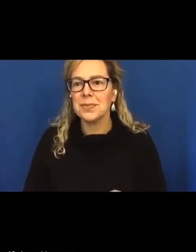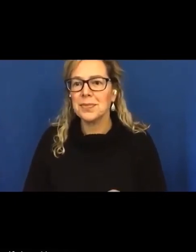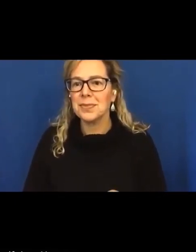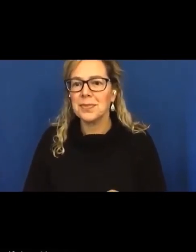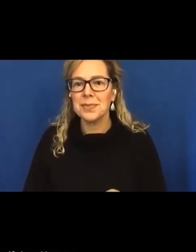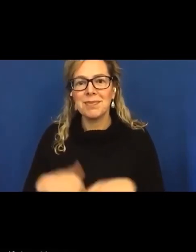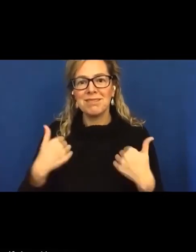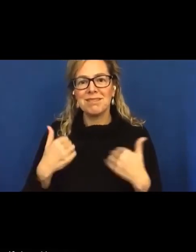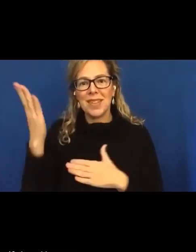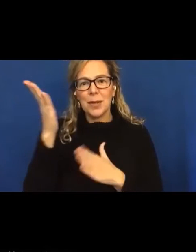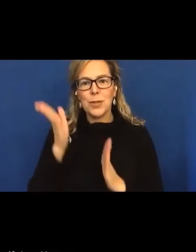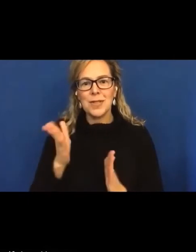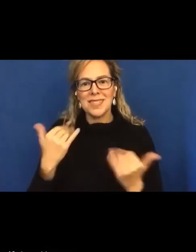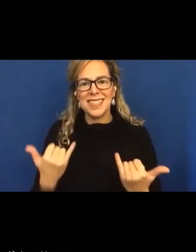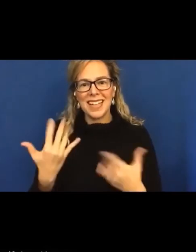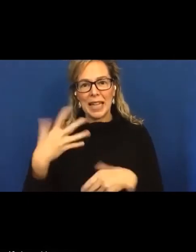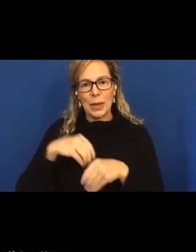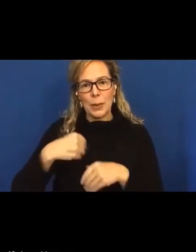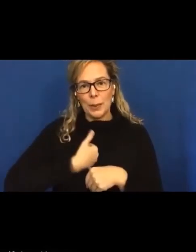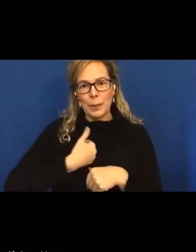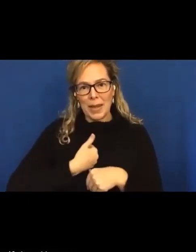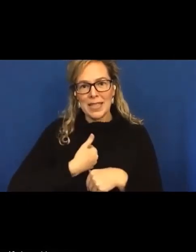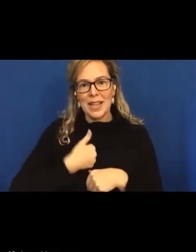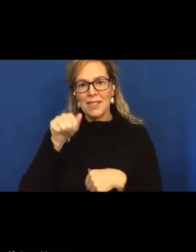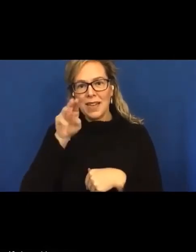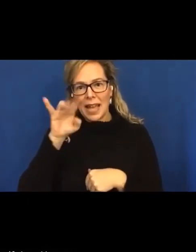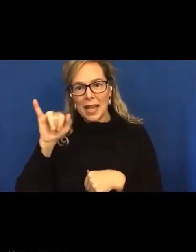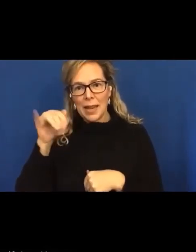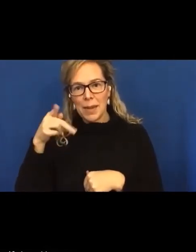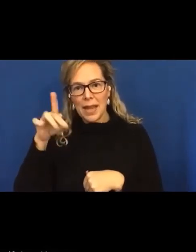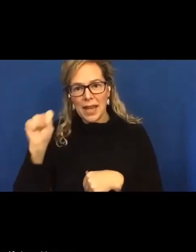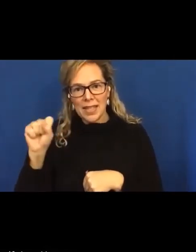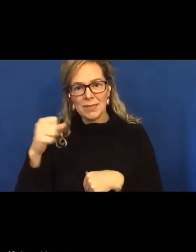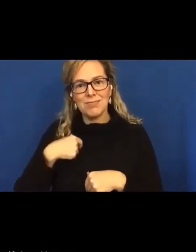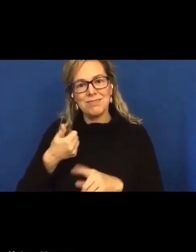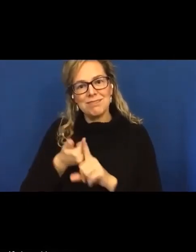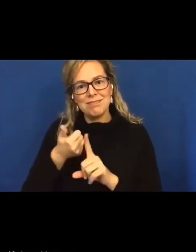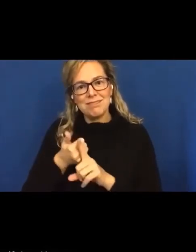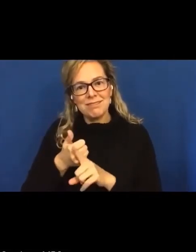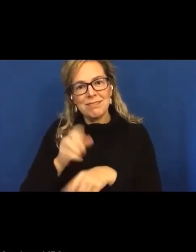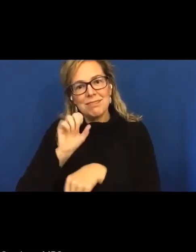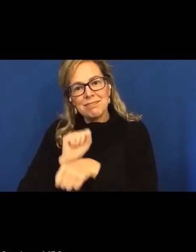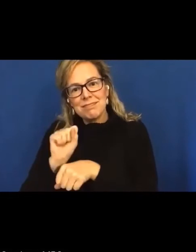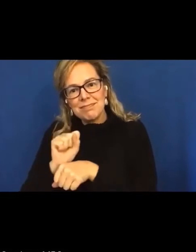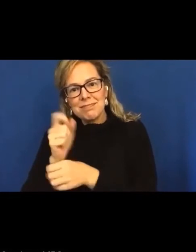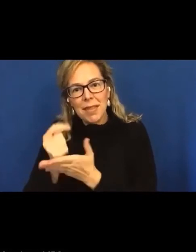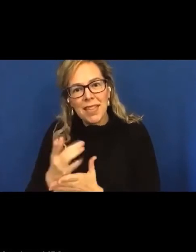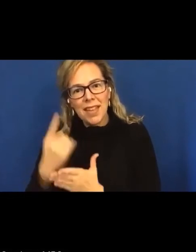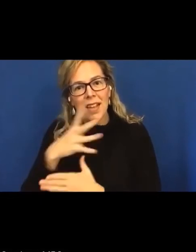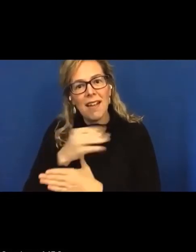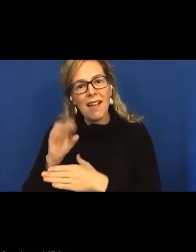The presenters today include myself, Amy Hayes. I'm an occupational therapist and consultant for